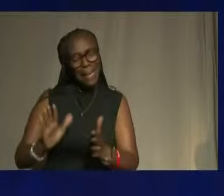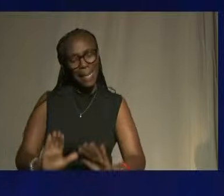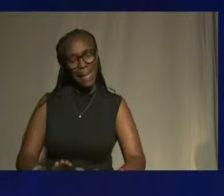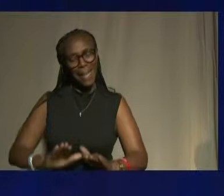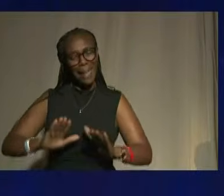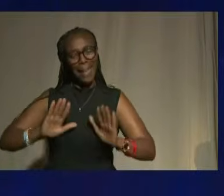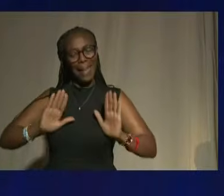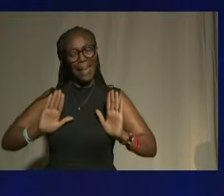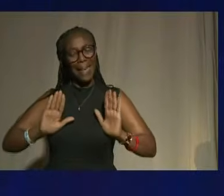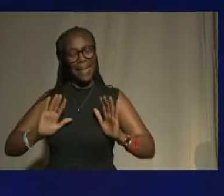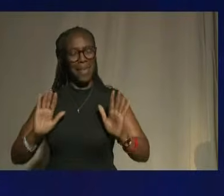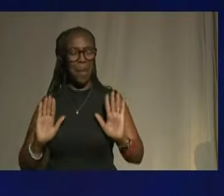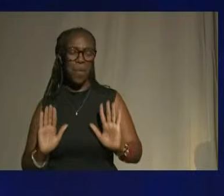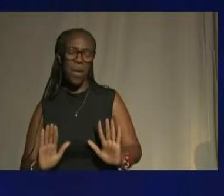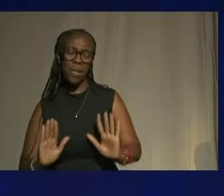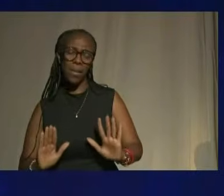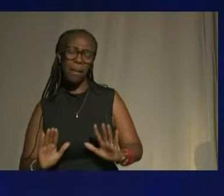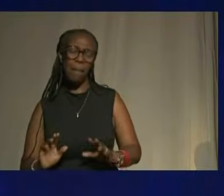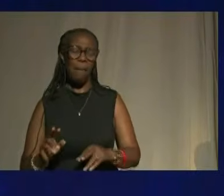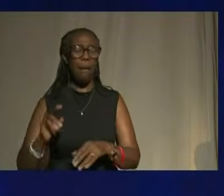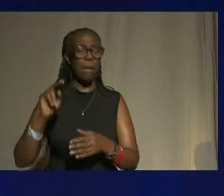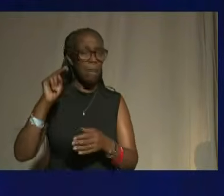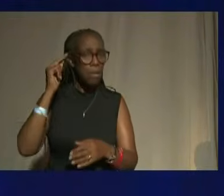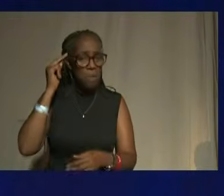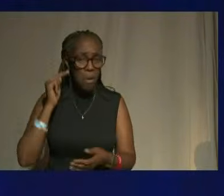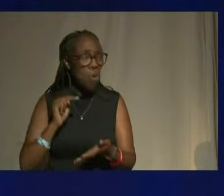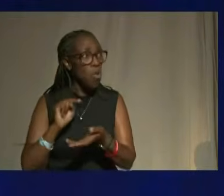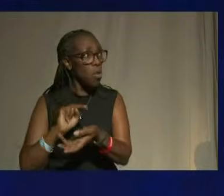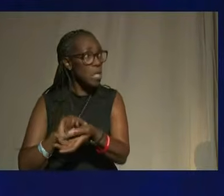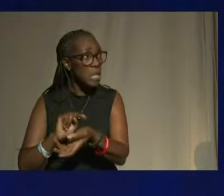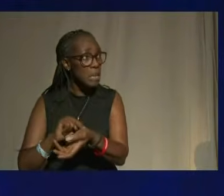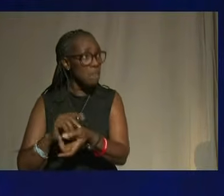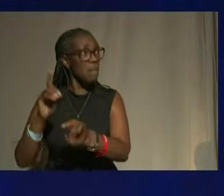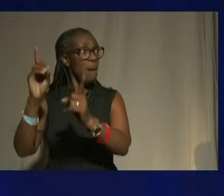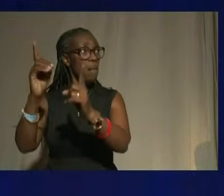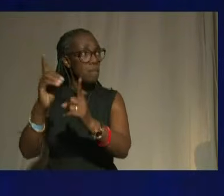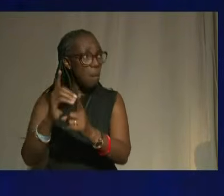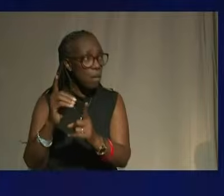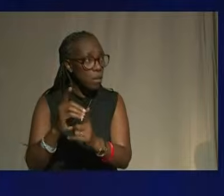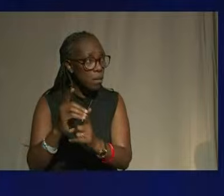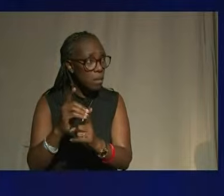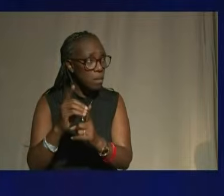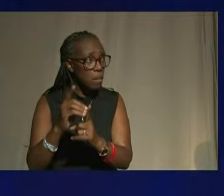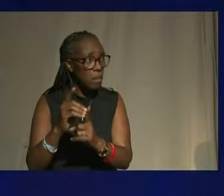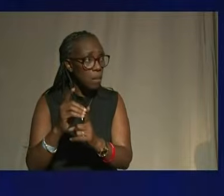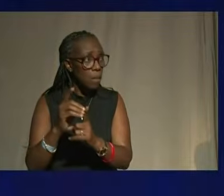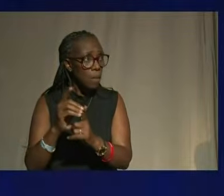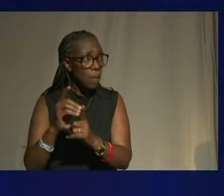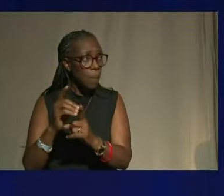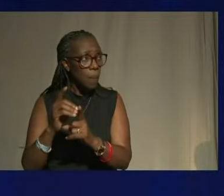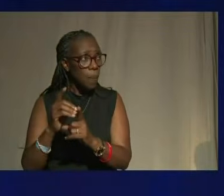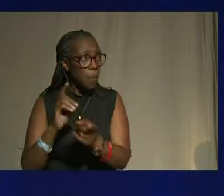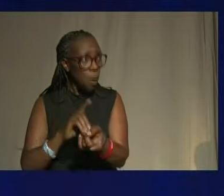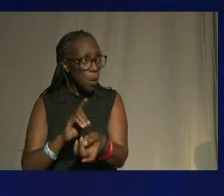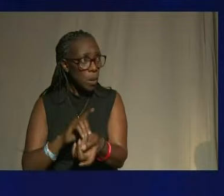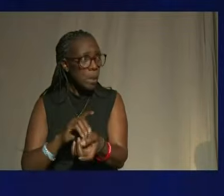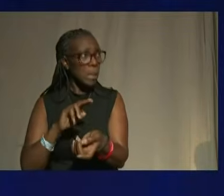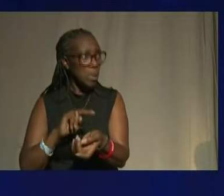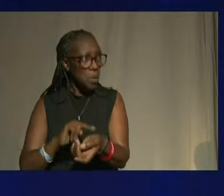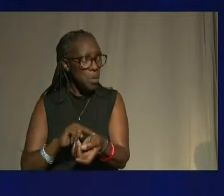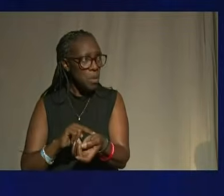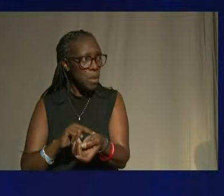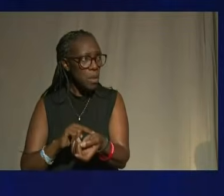in the pressure so that more money will be in their pockets. They have a history of dealing with civil servants with disrespect.